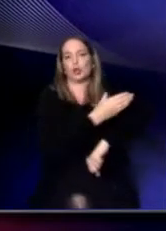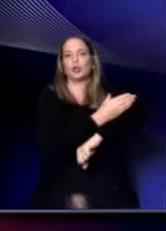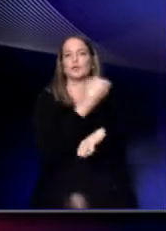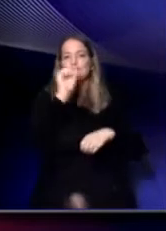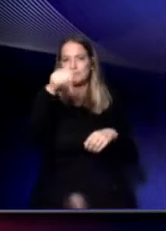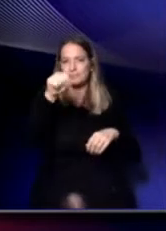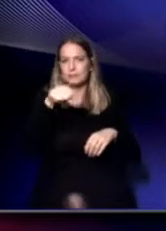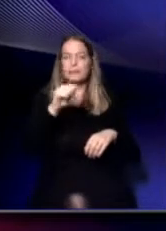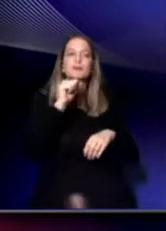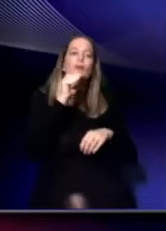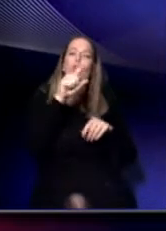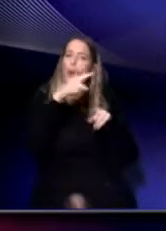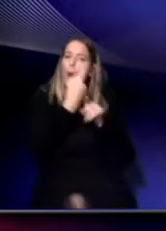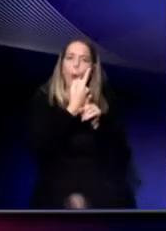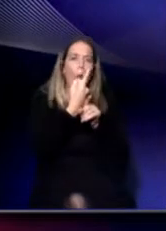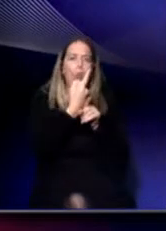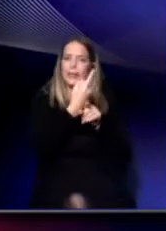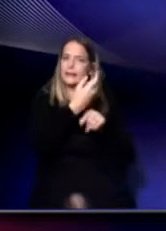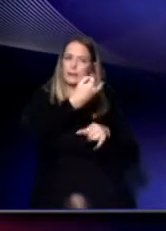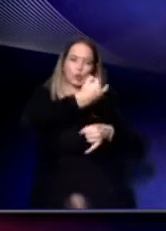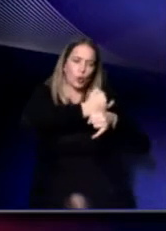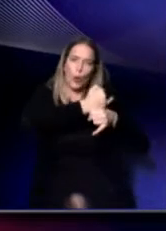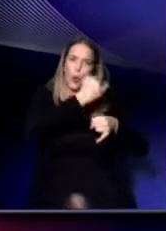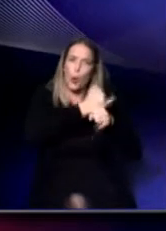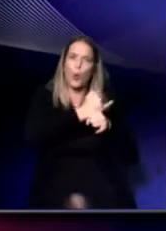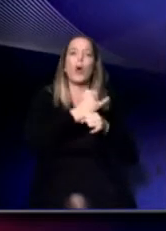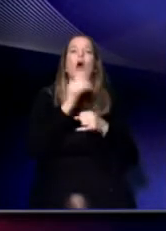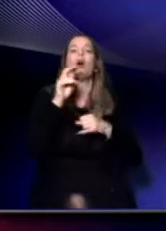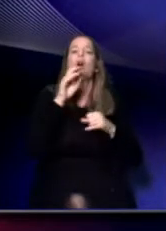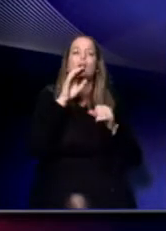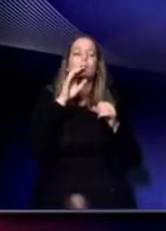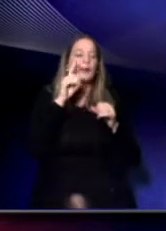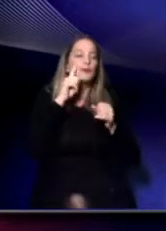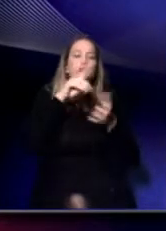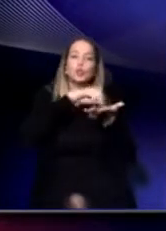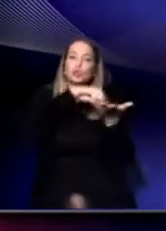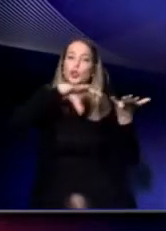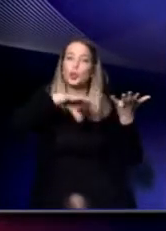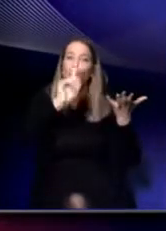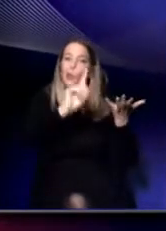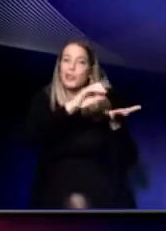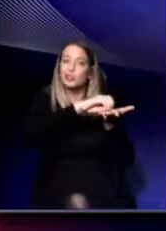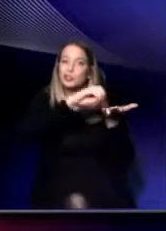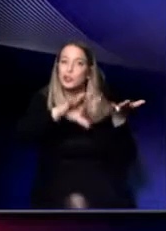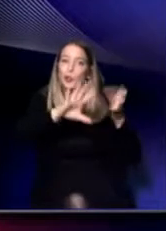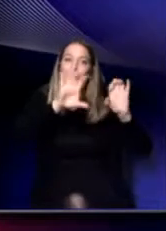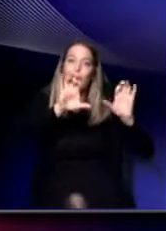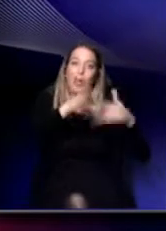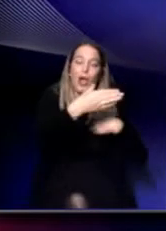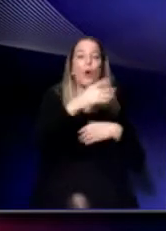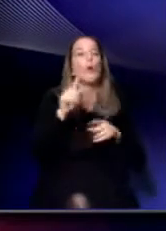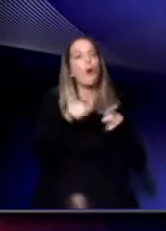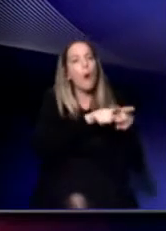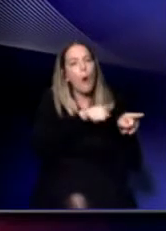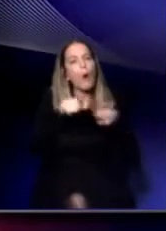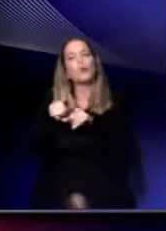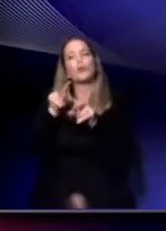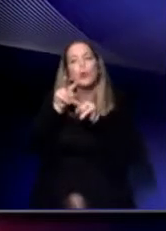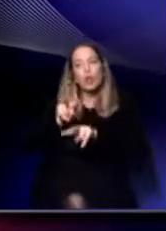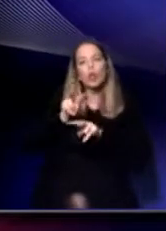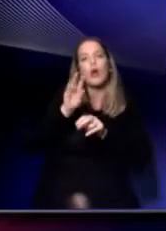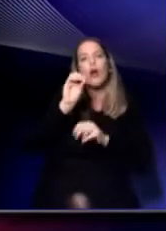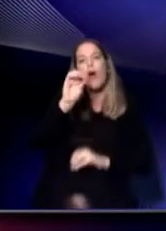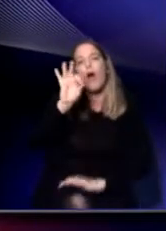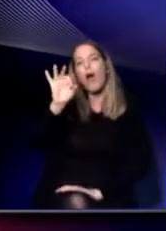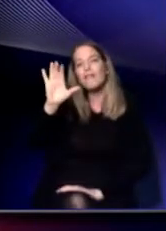the schools. We're going to be looking at our office space around the state. We do spend some money on